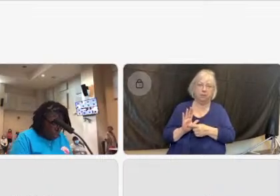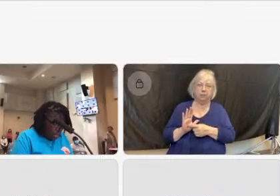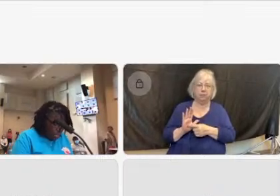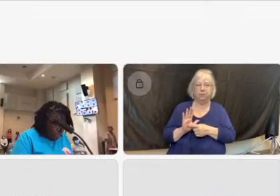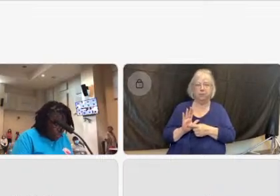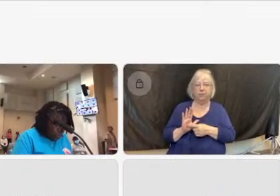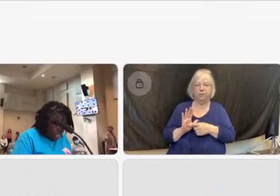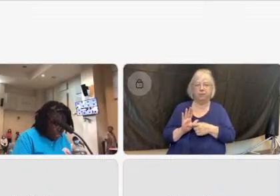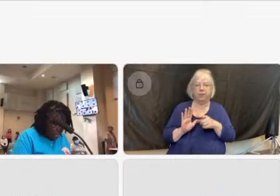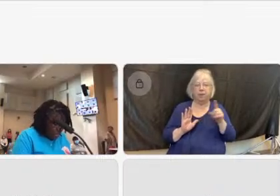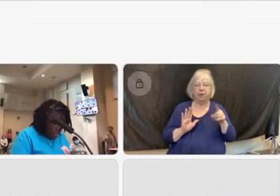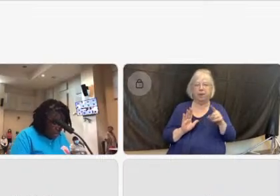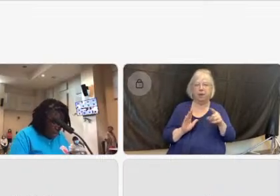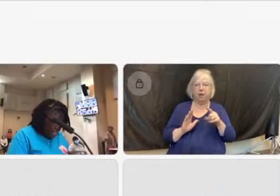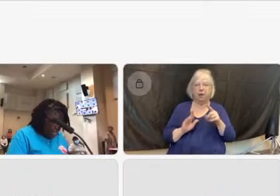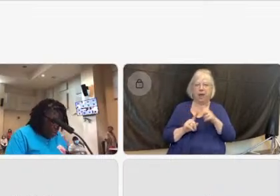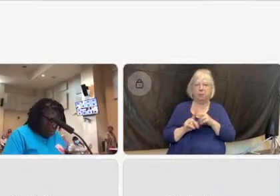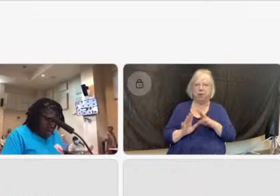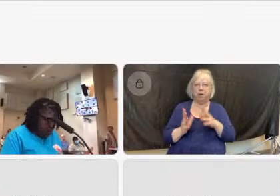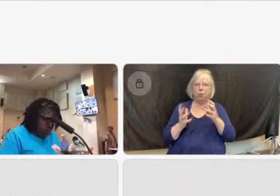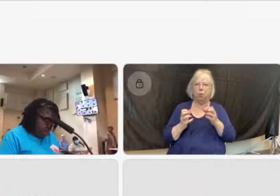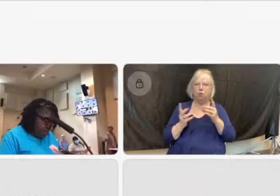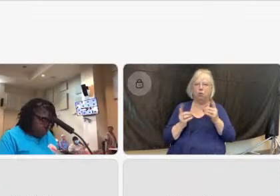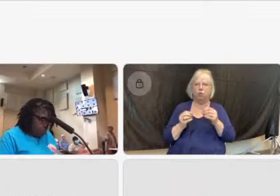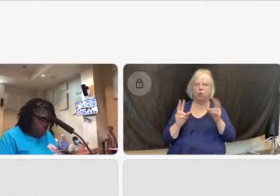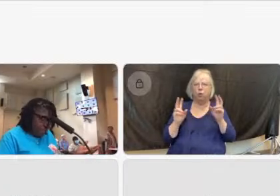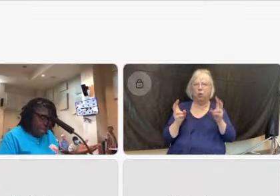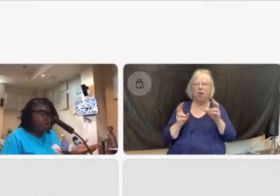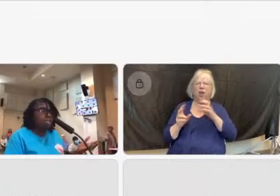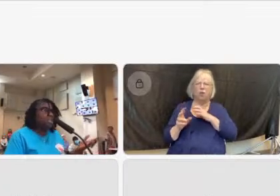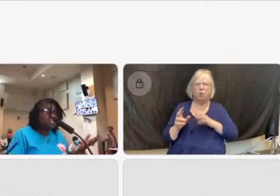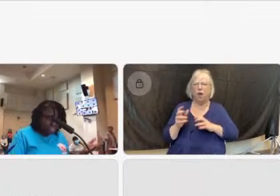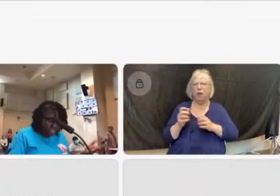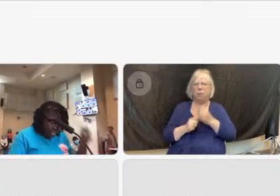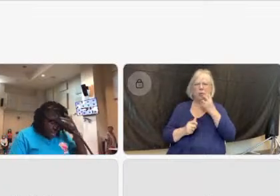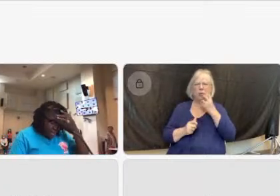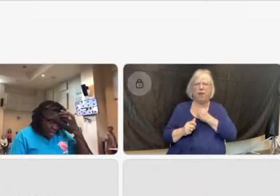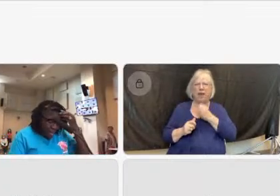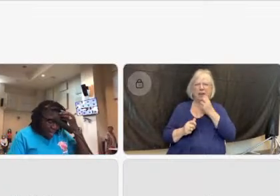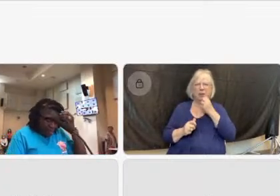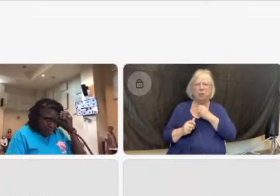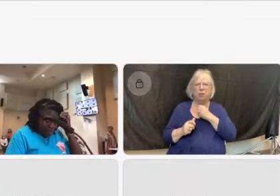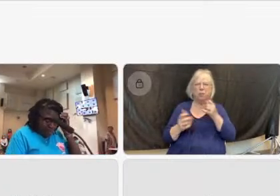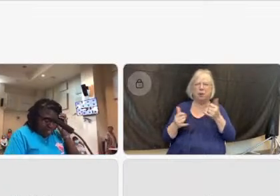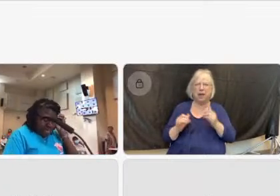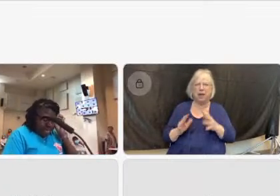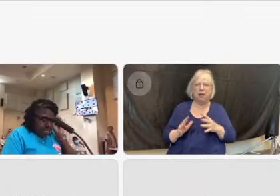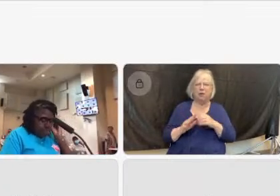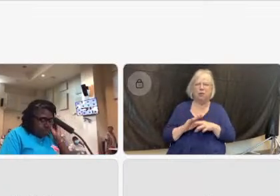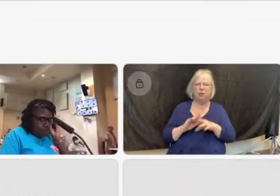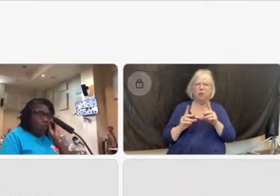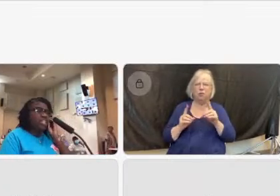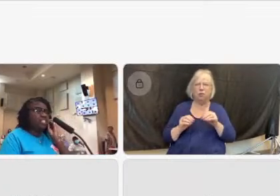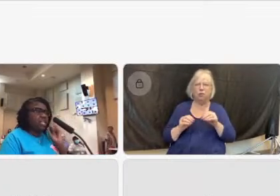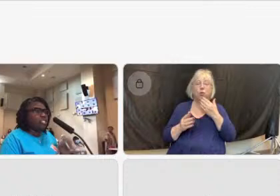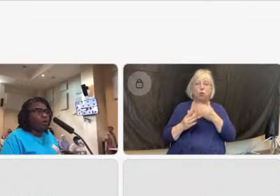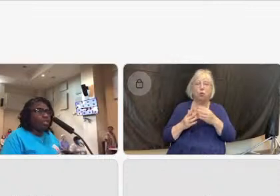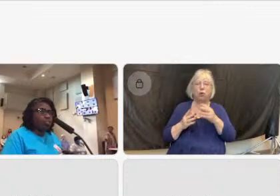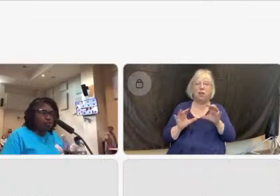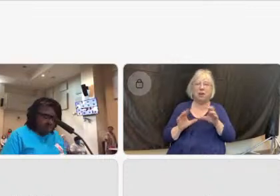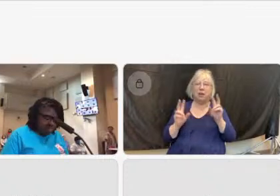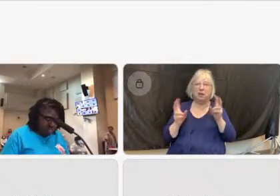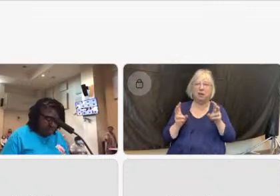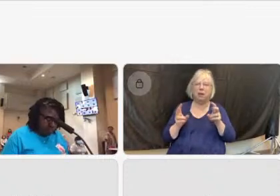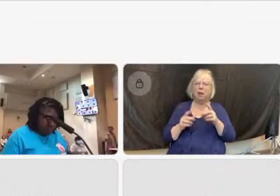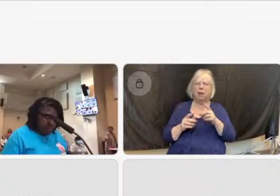they're wanting to do this Christ's most valuable players who have been planted in the hood to do good deeds. My question is, what